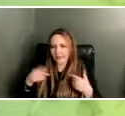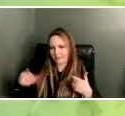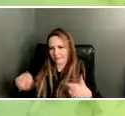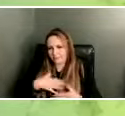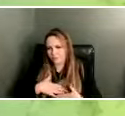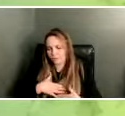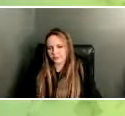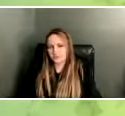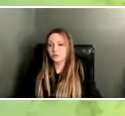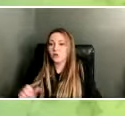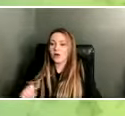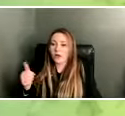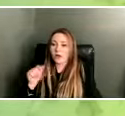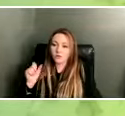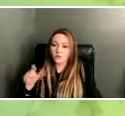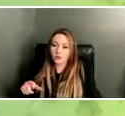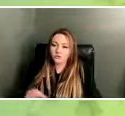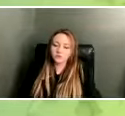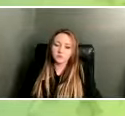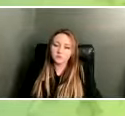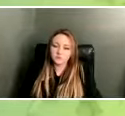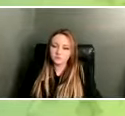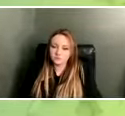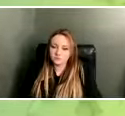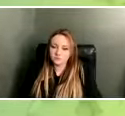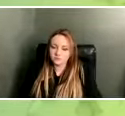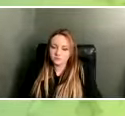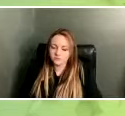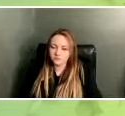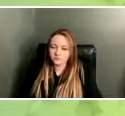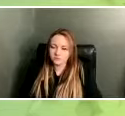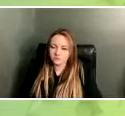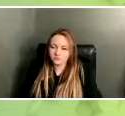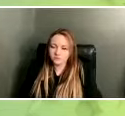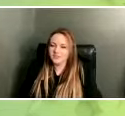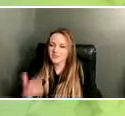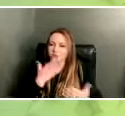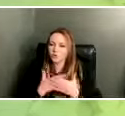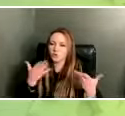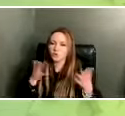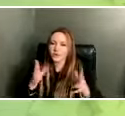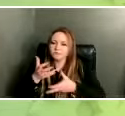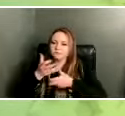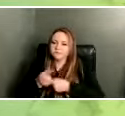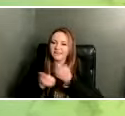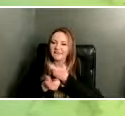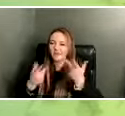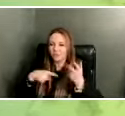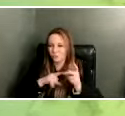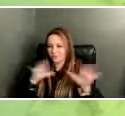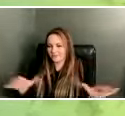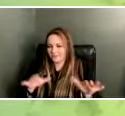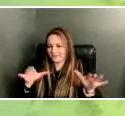another question is, Allyson, and this is a great way to kind of sum up everything that we've done and